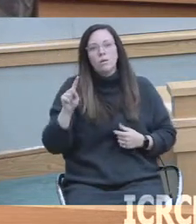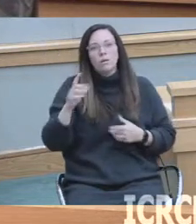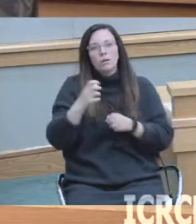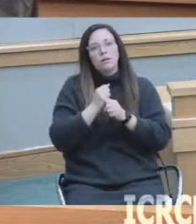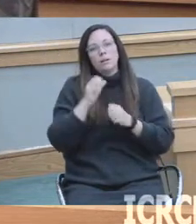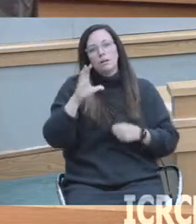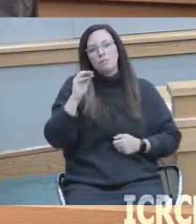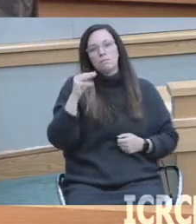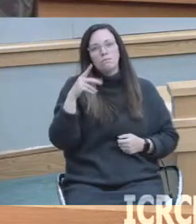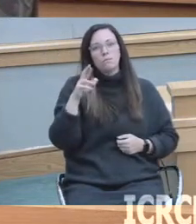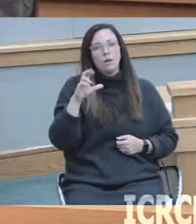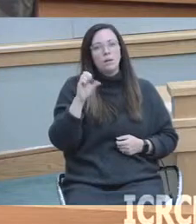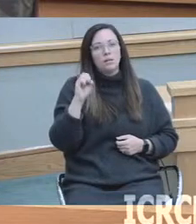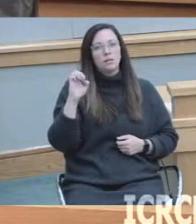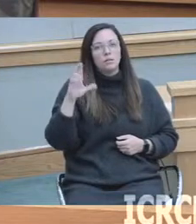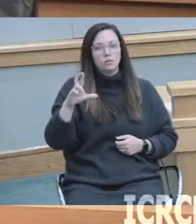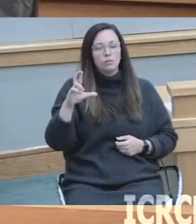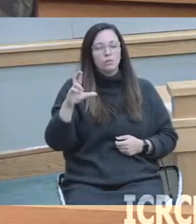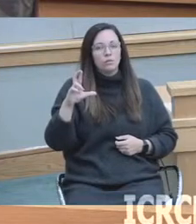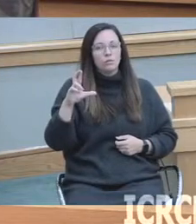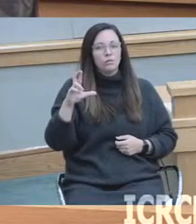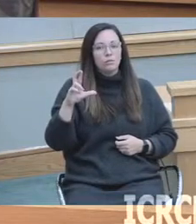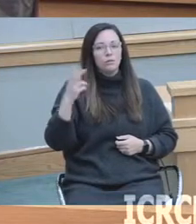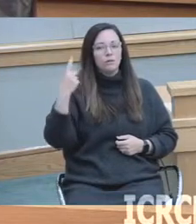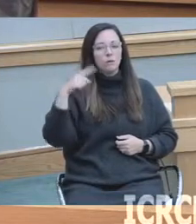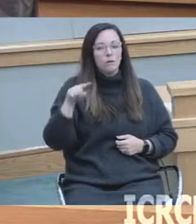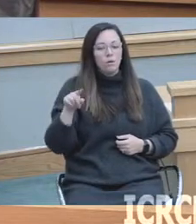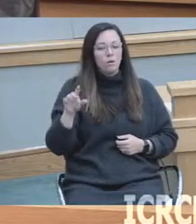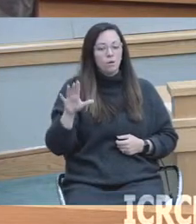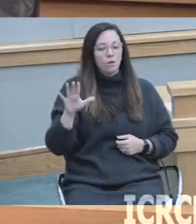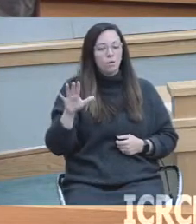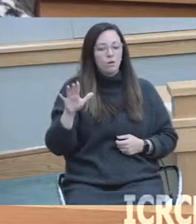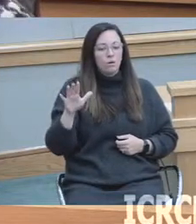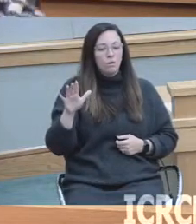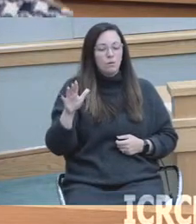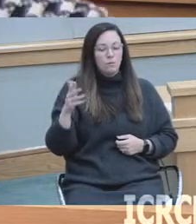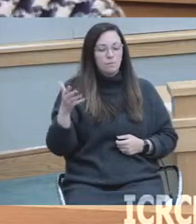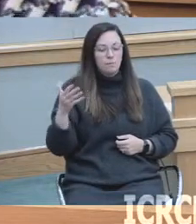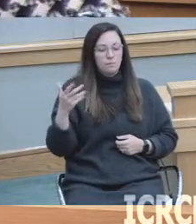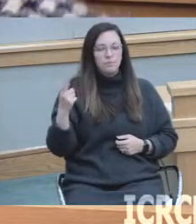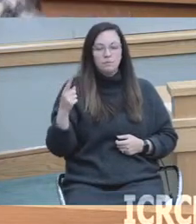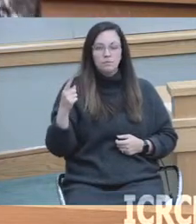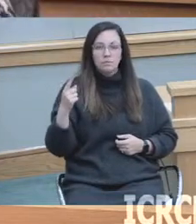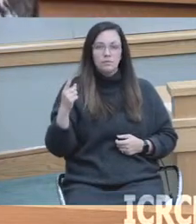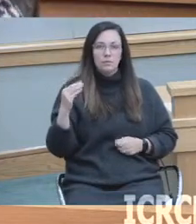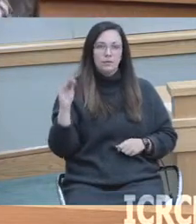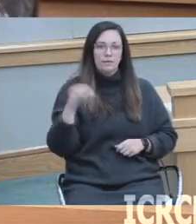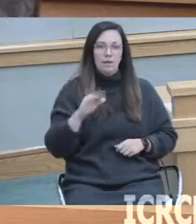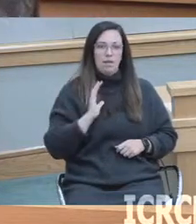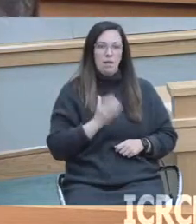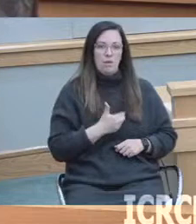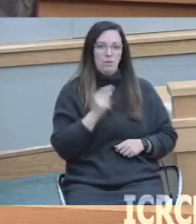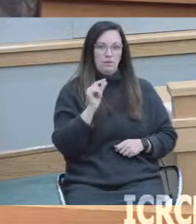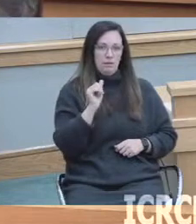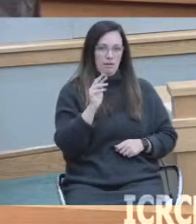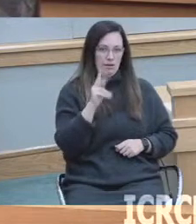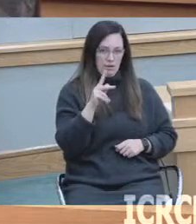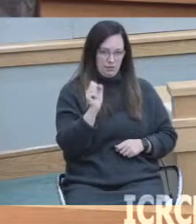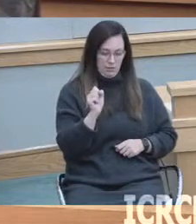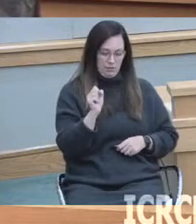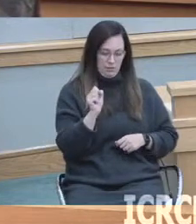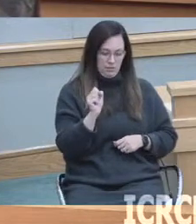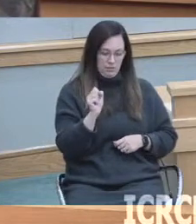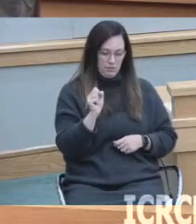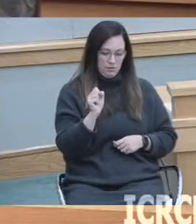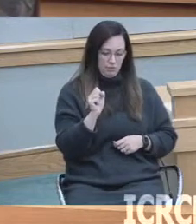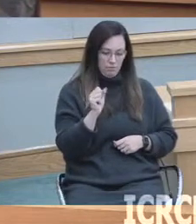compressor for to fill our tanks, and